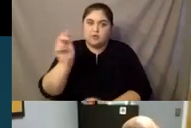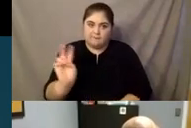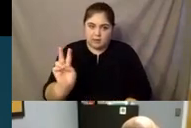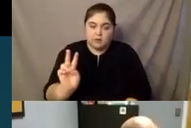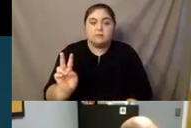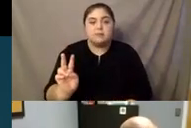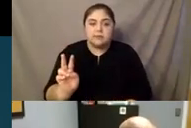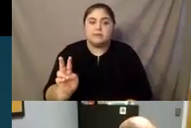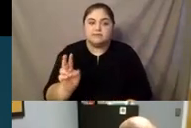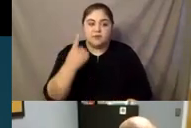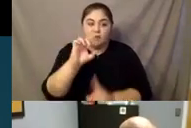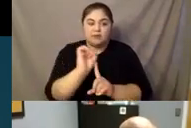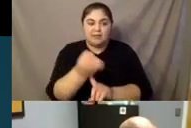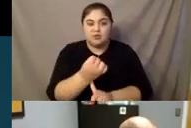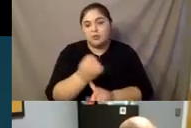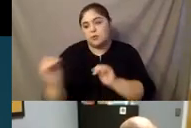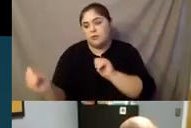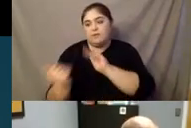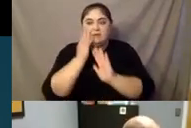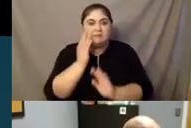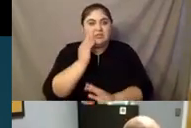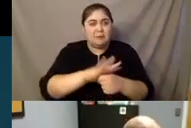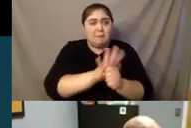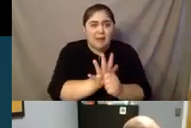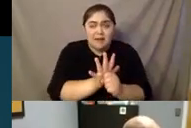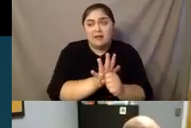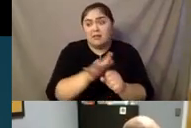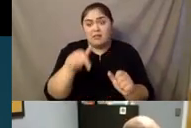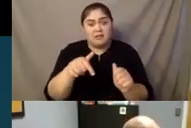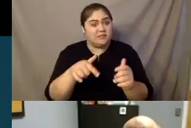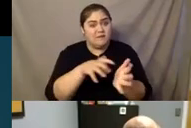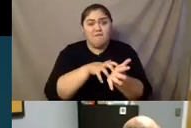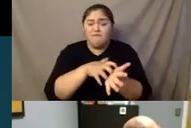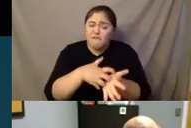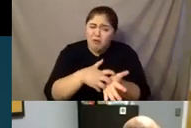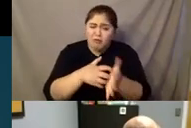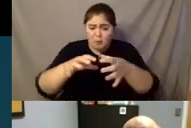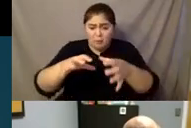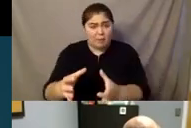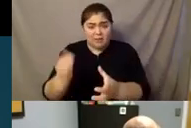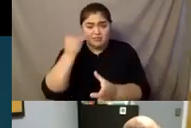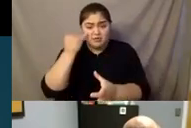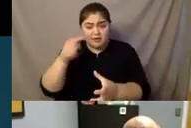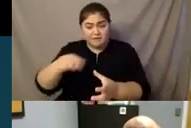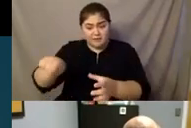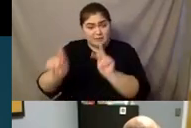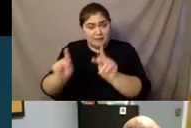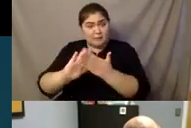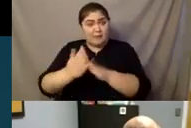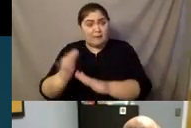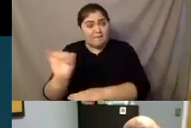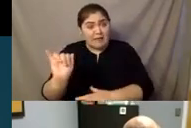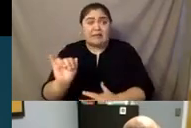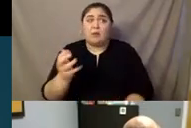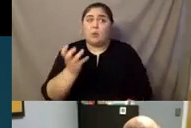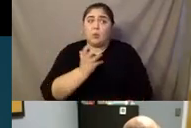in a situation where we're facing a pandemic where this is the most vulnerable population if they were to become infected. So